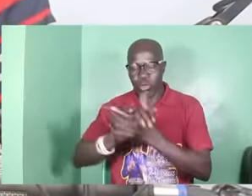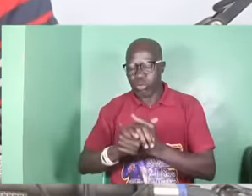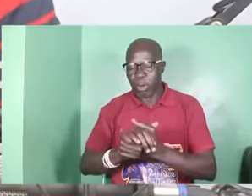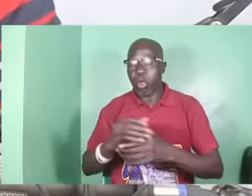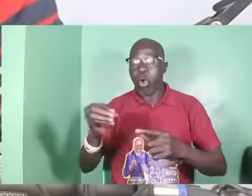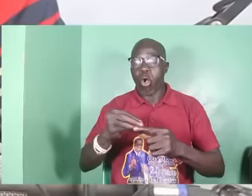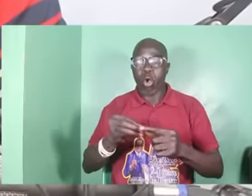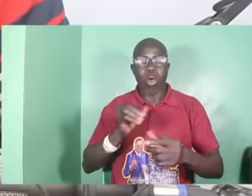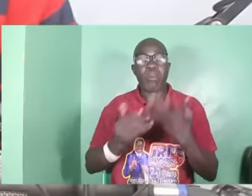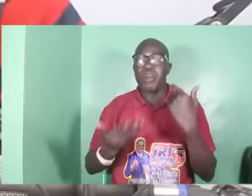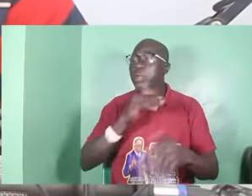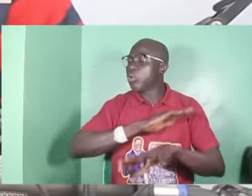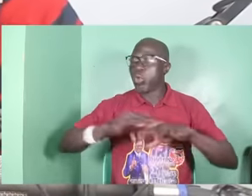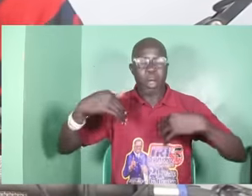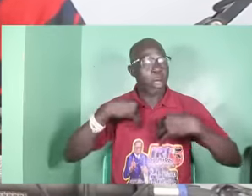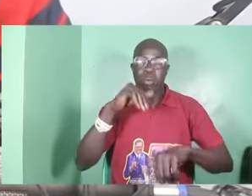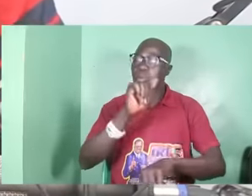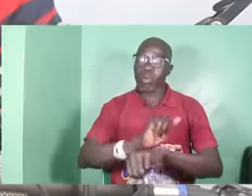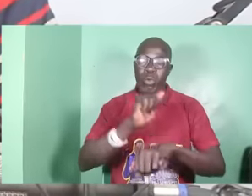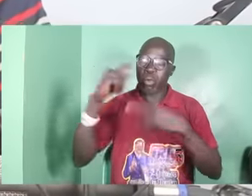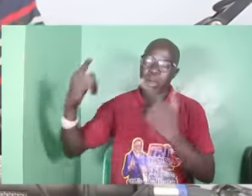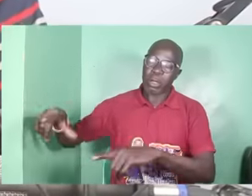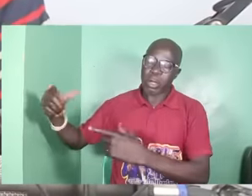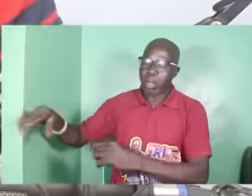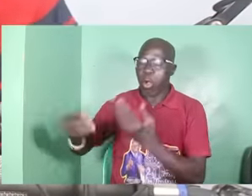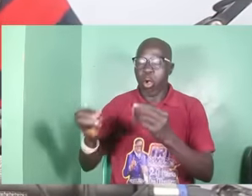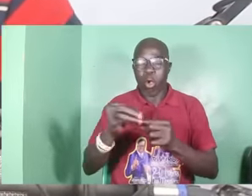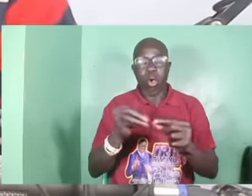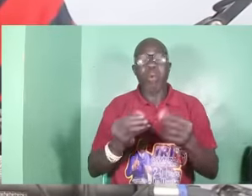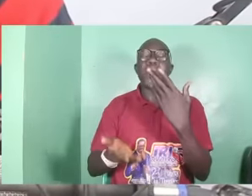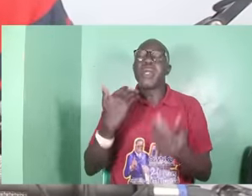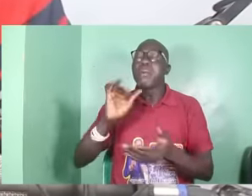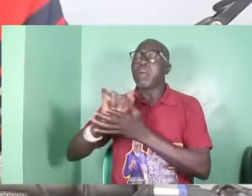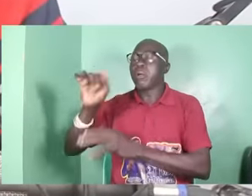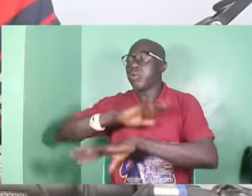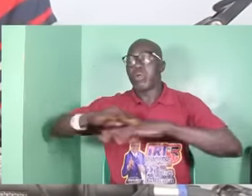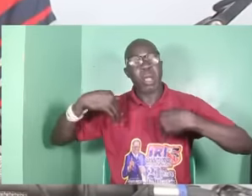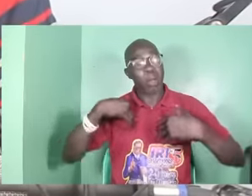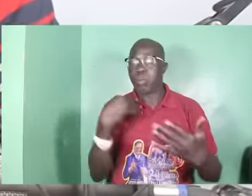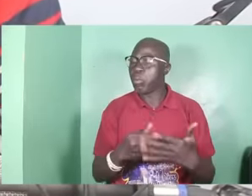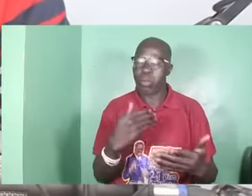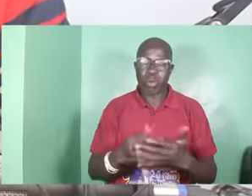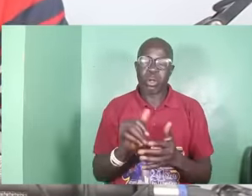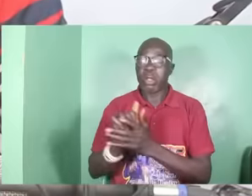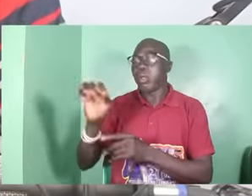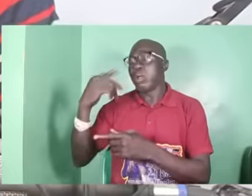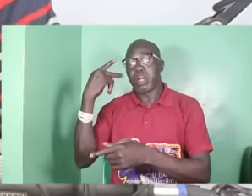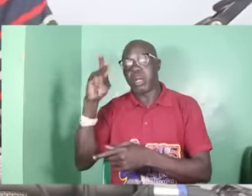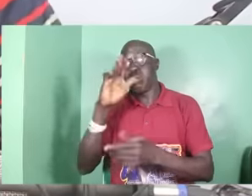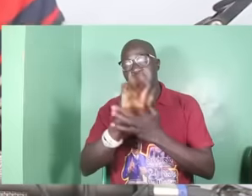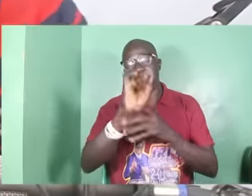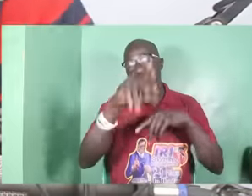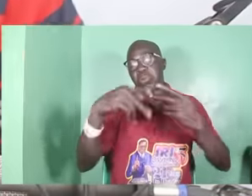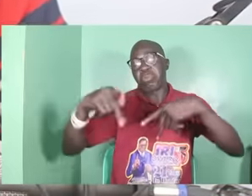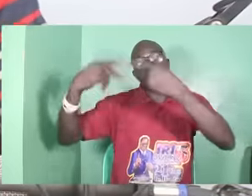torí àìníṣẹ́lápá. Maybe because you are jobless. Ó lè jẹ́ torí àìlówó lọ́wọ́. Maybe because you lack money. Wọ́n lè máa wo ipò rẹ̀ ká máa ti wo tó dá sí